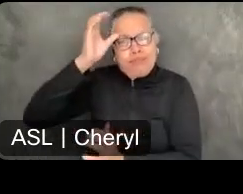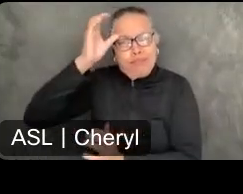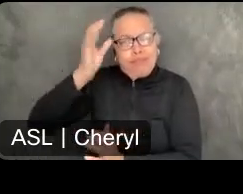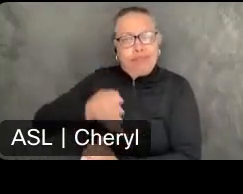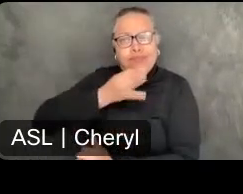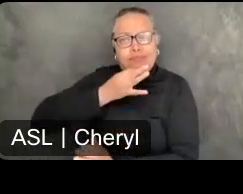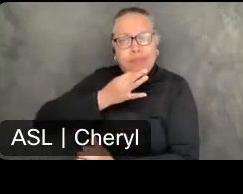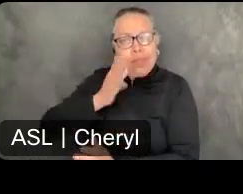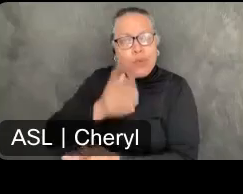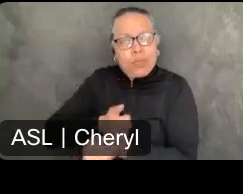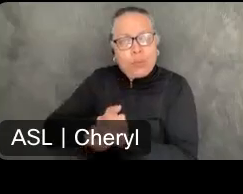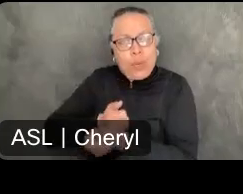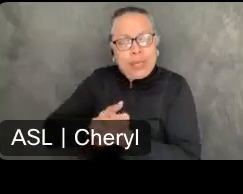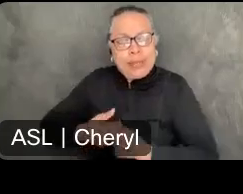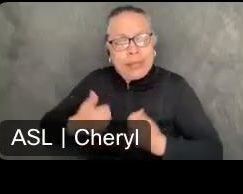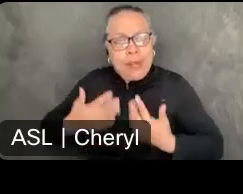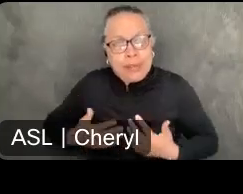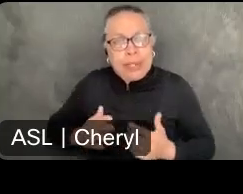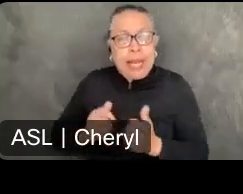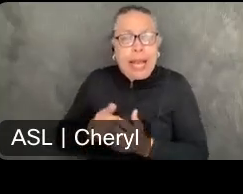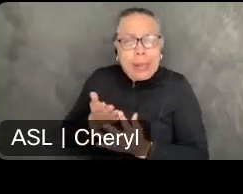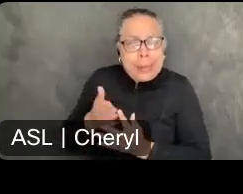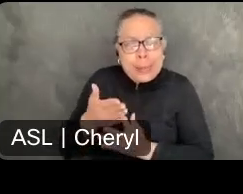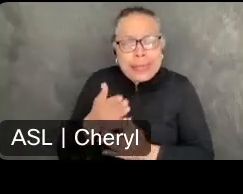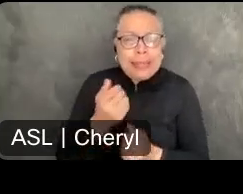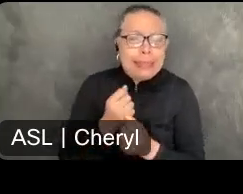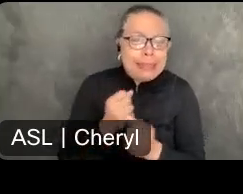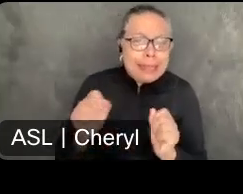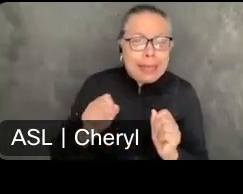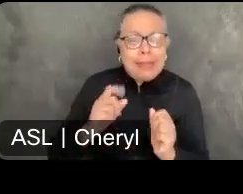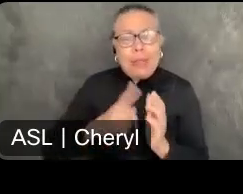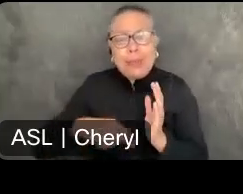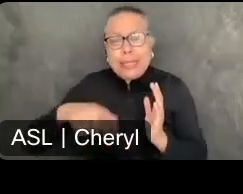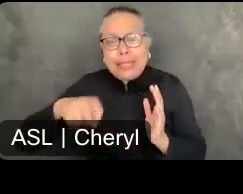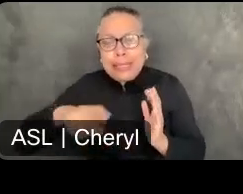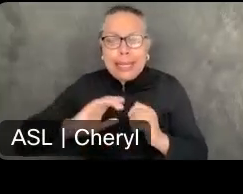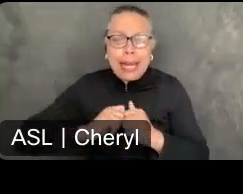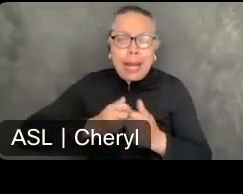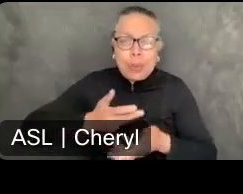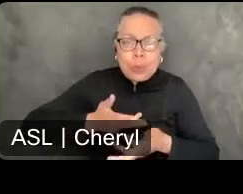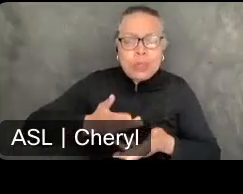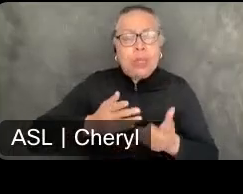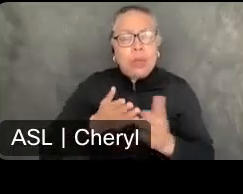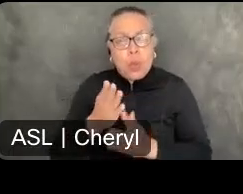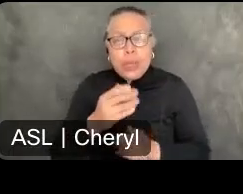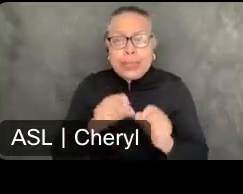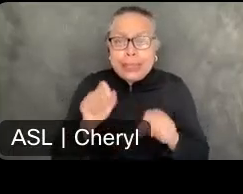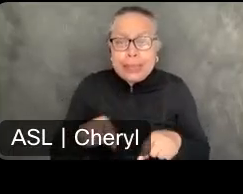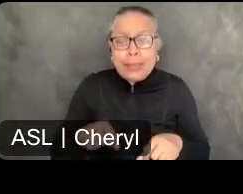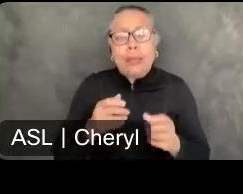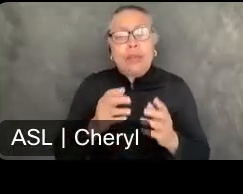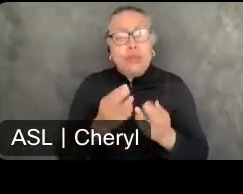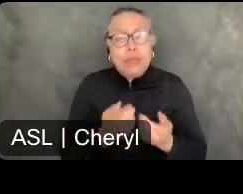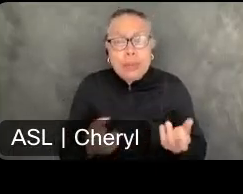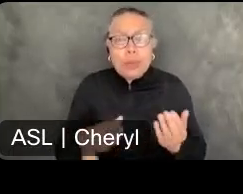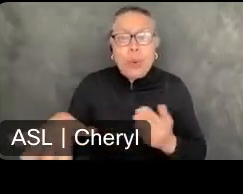in navigating so many different safety needs, so many different kinds of systems and resources.